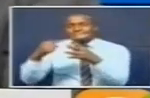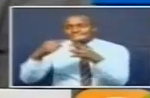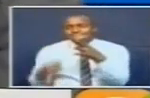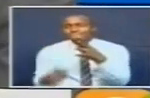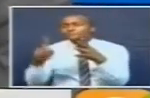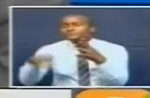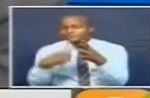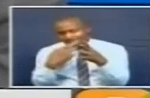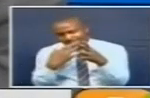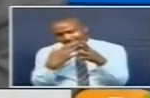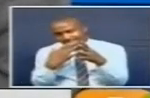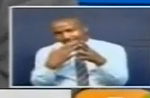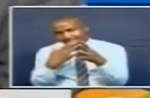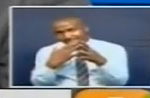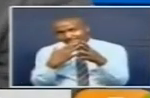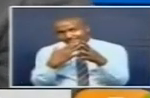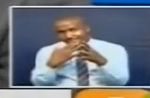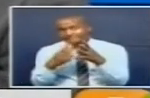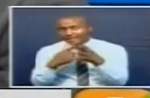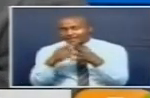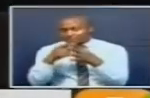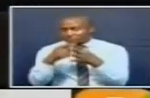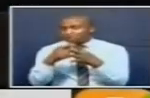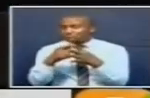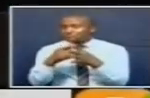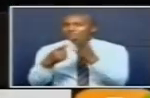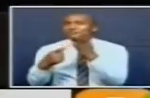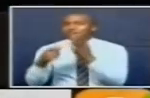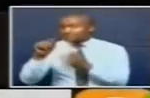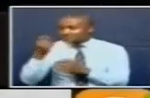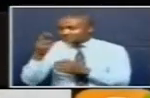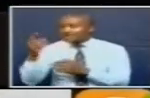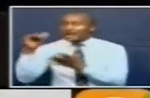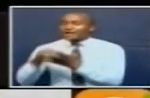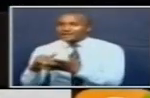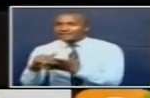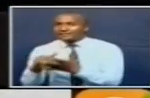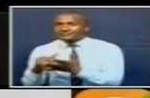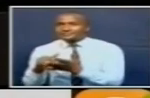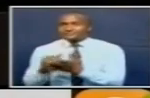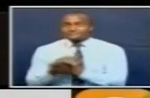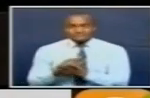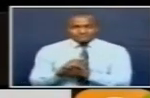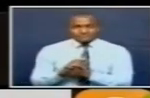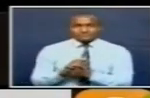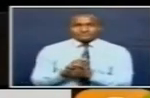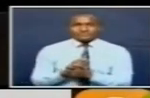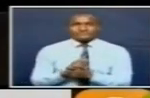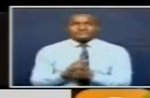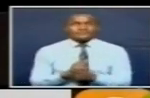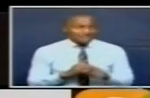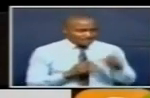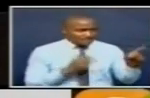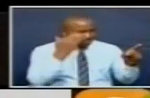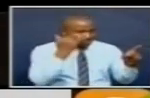ended up to getting Safran on board. That's if you're tendering again. No, Safran was direct procurement. Okay, and this is why Gemalto